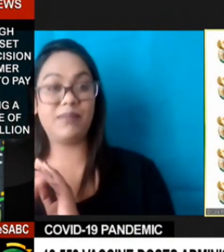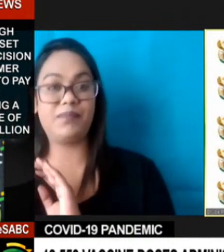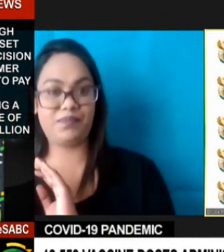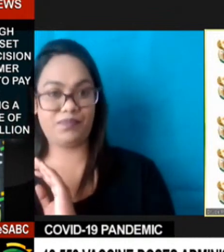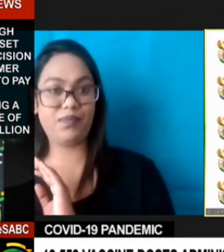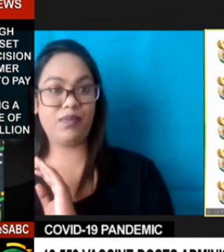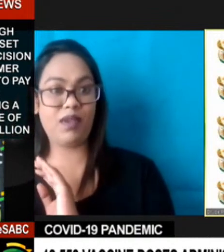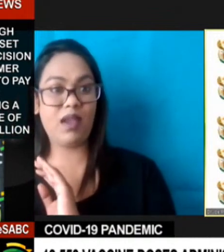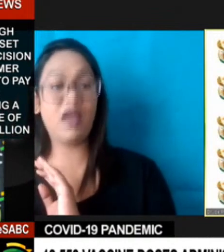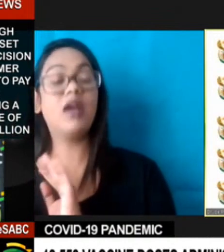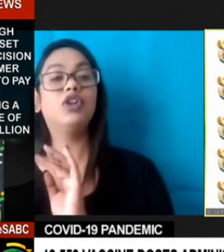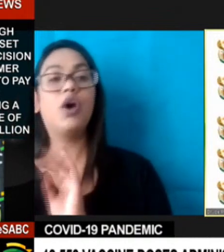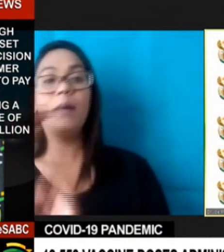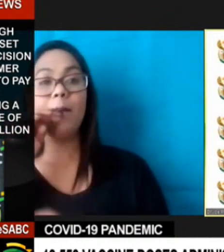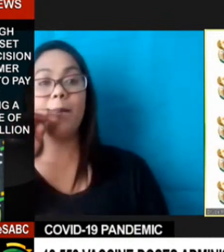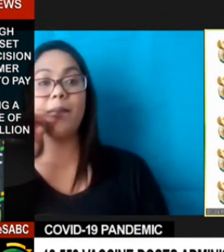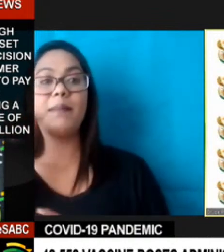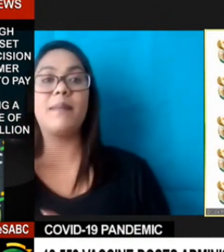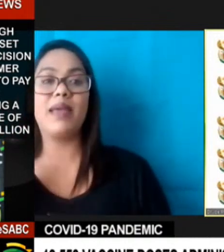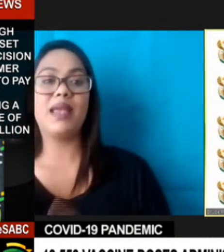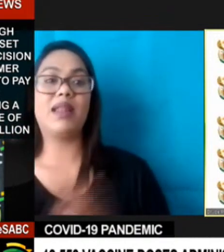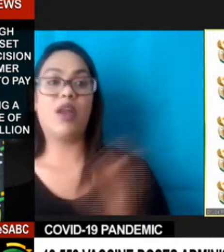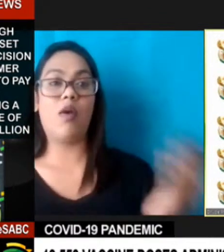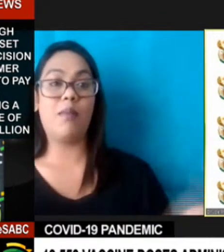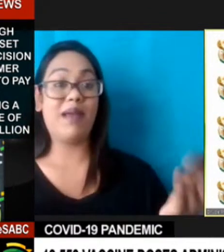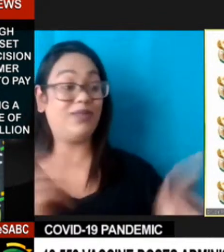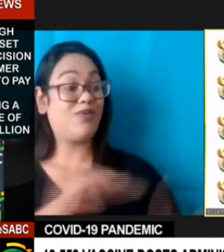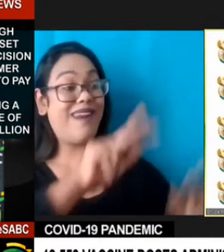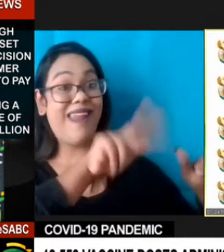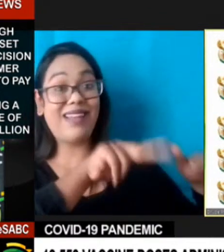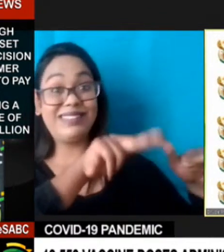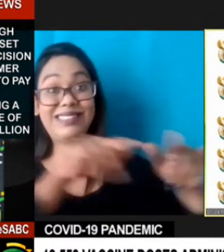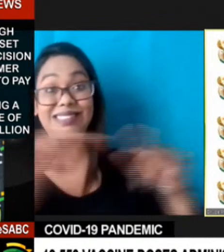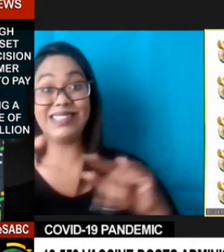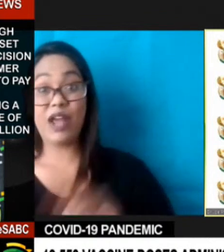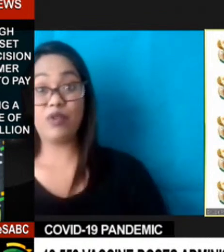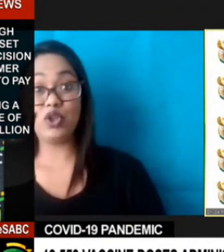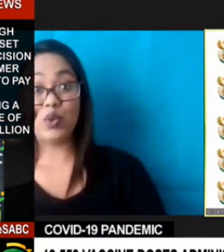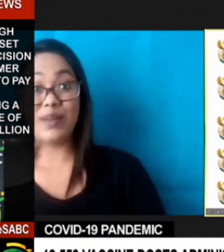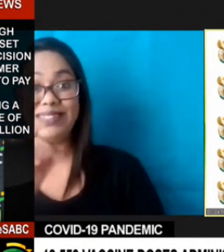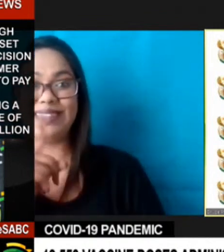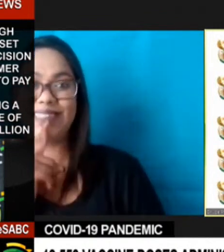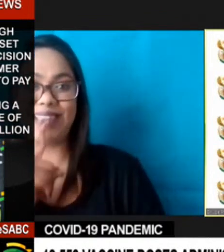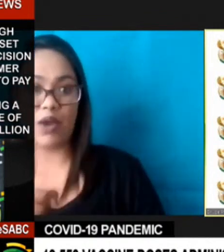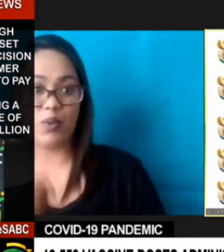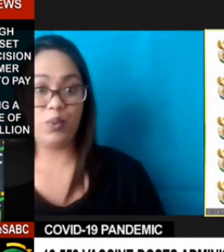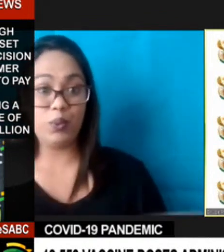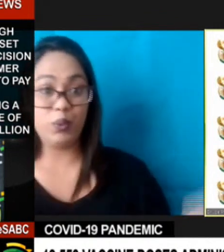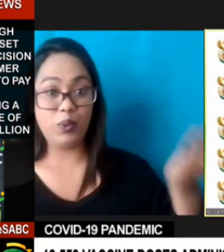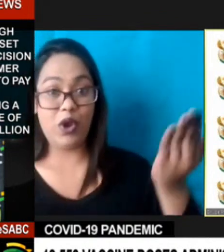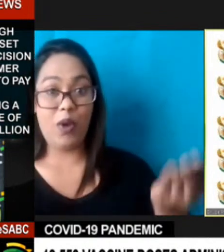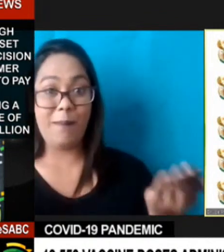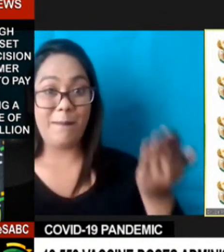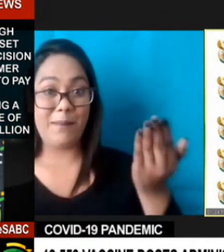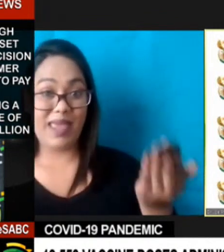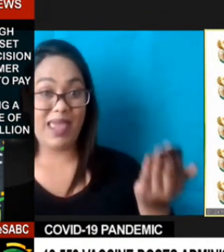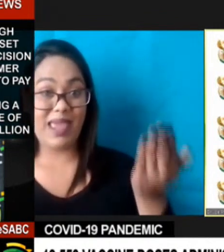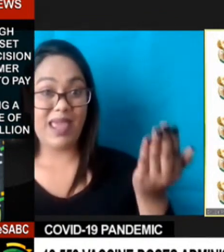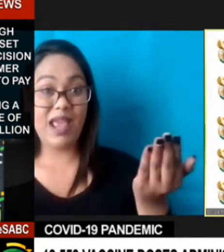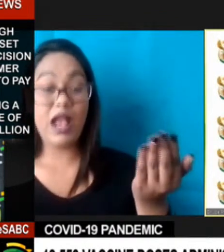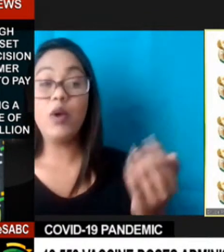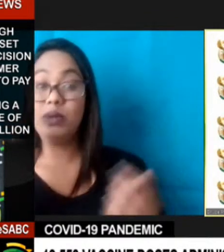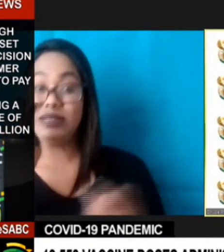hospitalized, compared to 19% of the second week of the third wave. So although there is a rapid